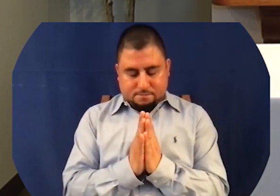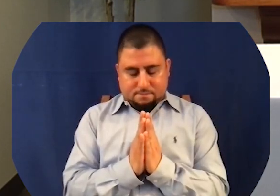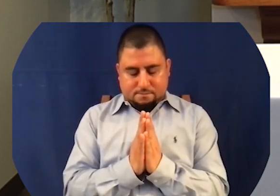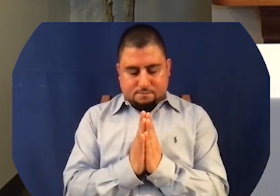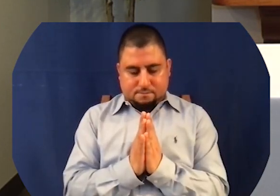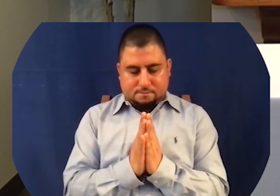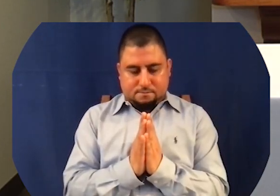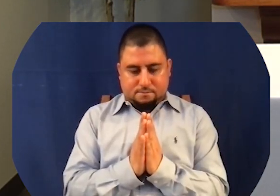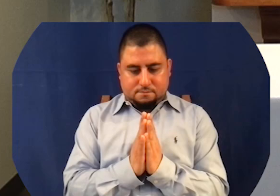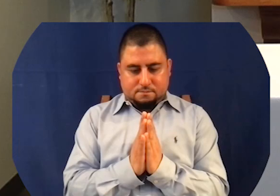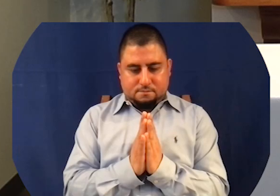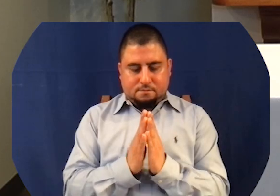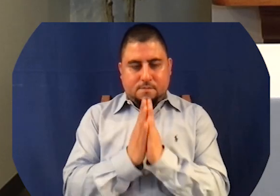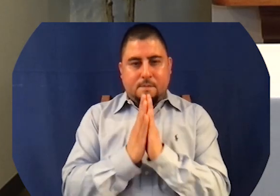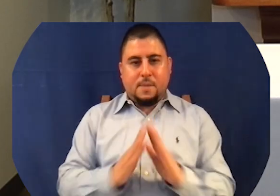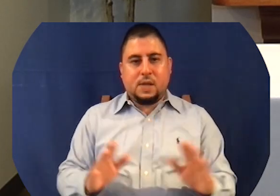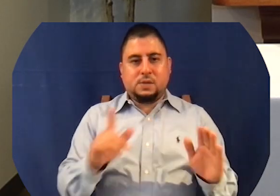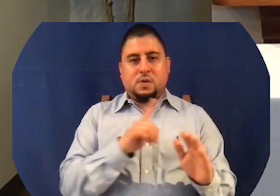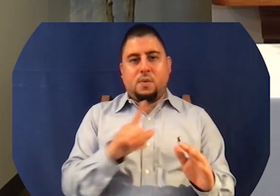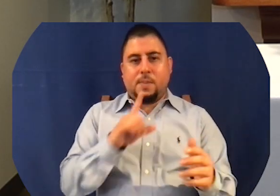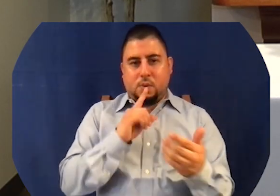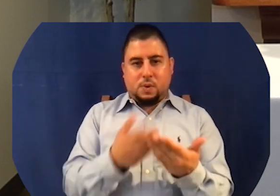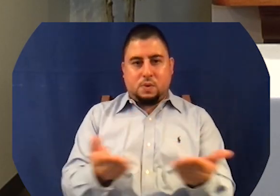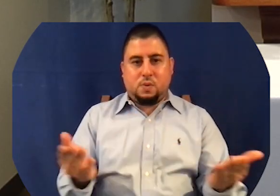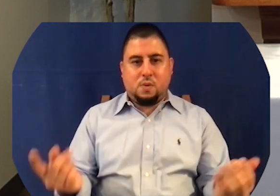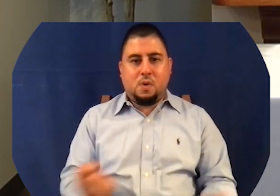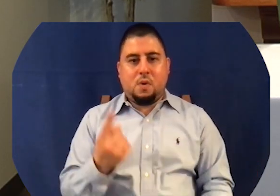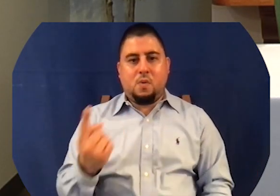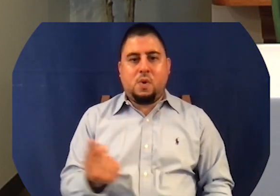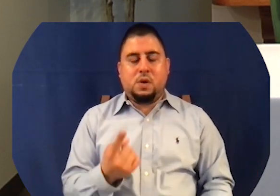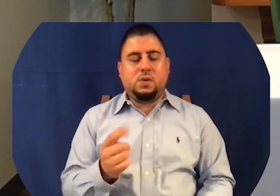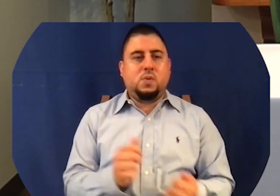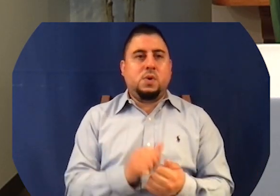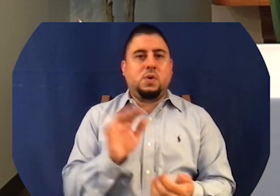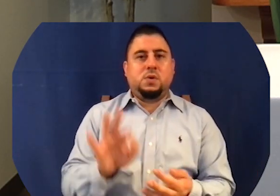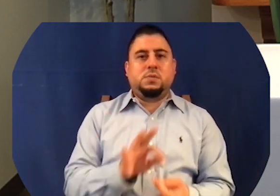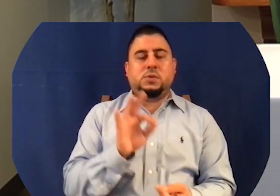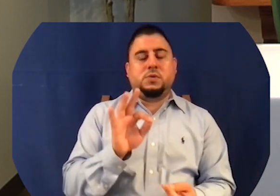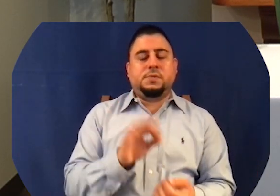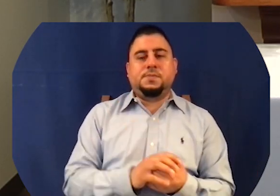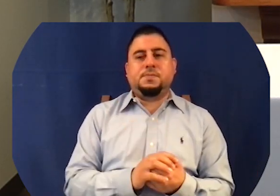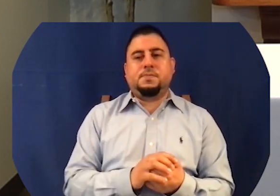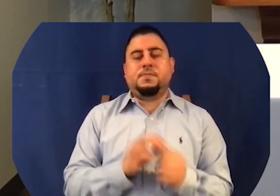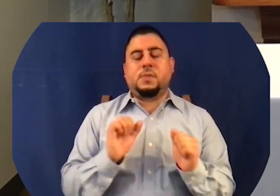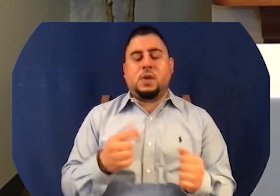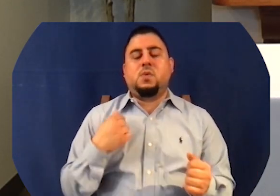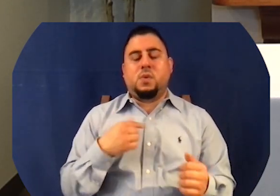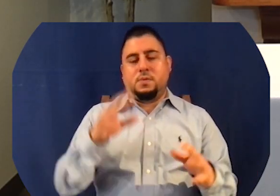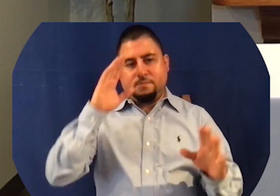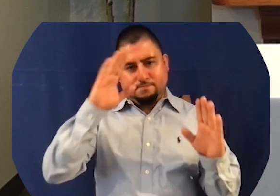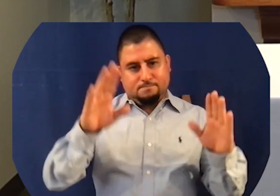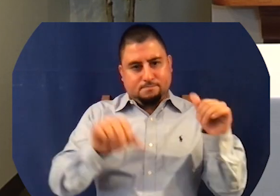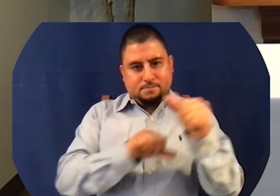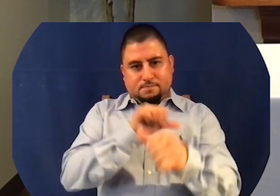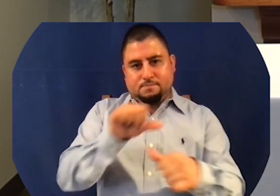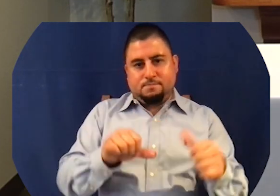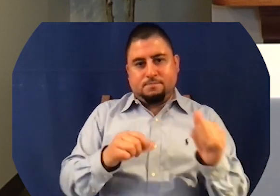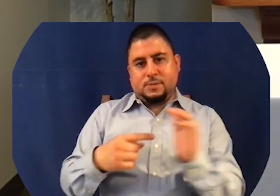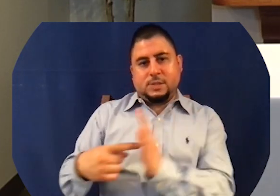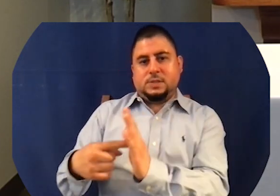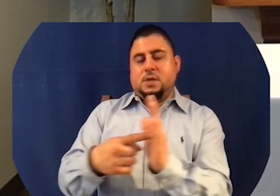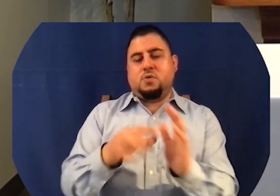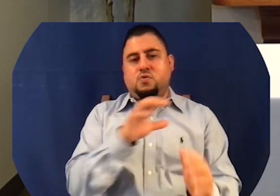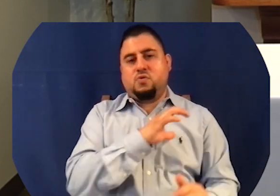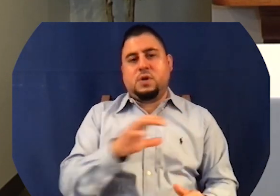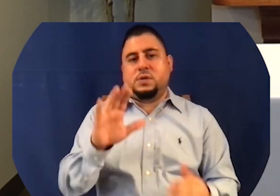Amen. The peace of the Lord be with you always. And with your spirit. May we greet one another with a sign